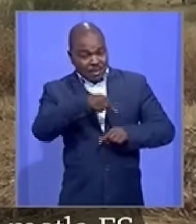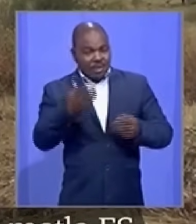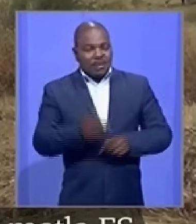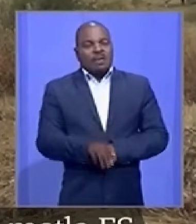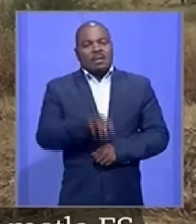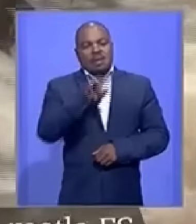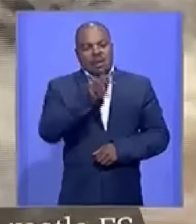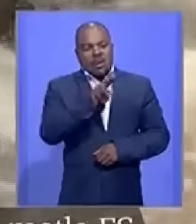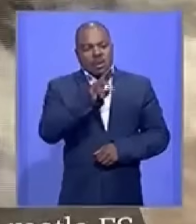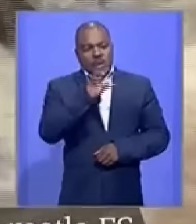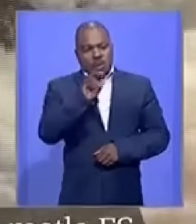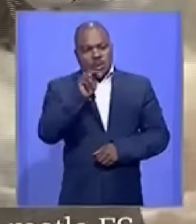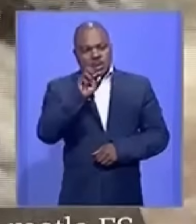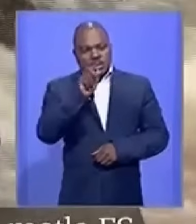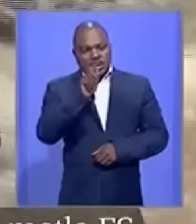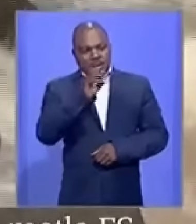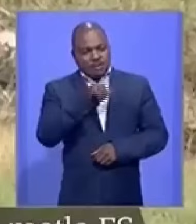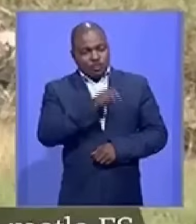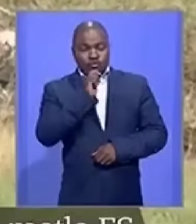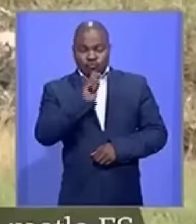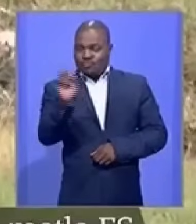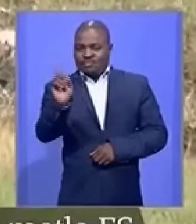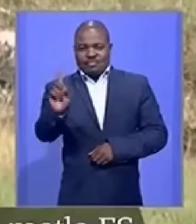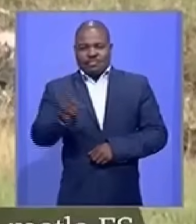mona lapeng Kroonstad mo etsahetseng kotsi tsena teng.